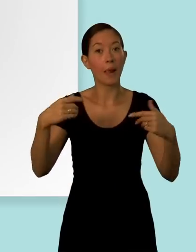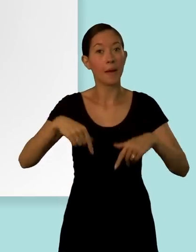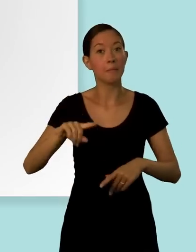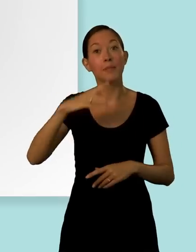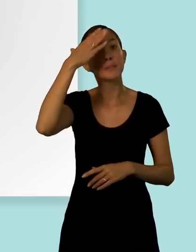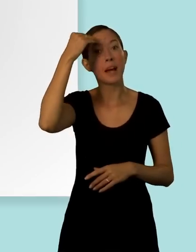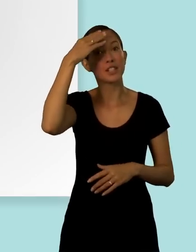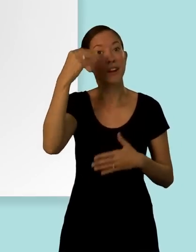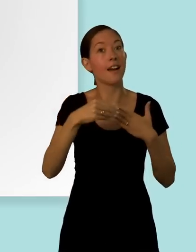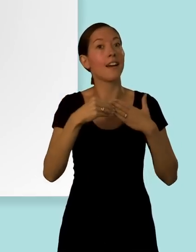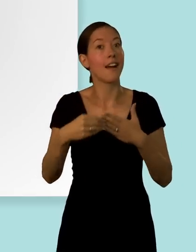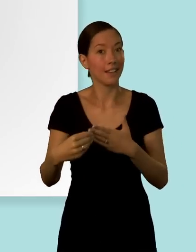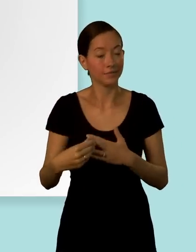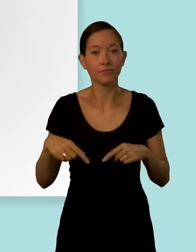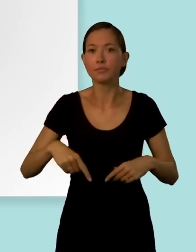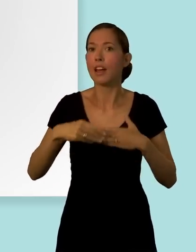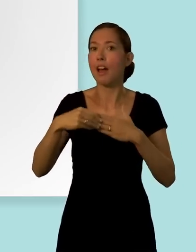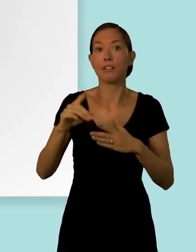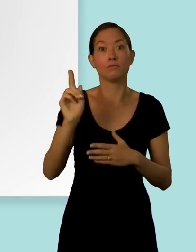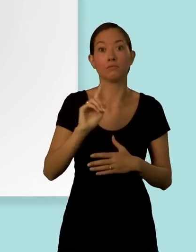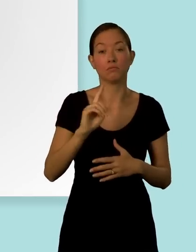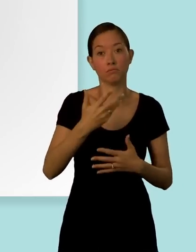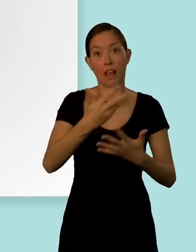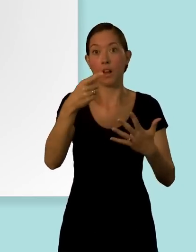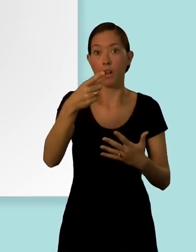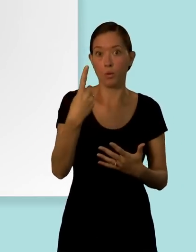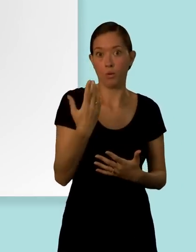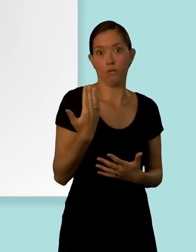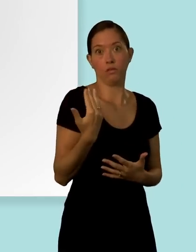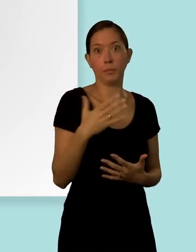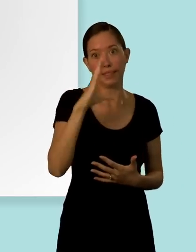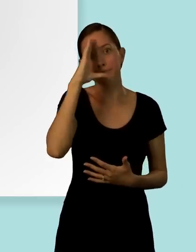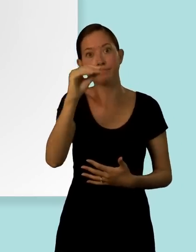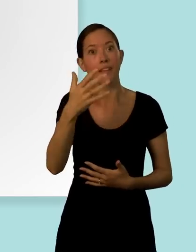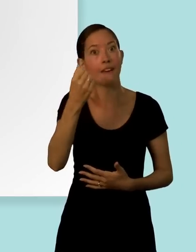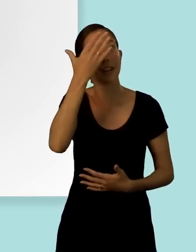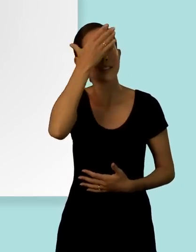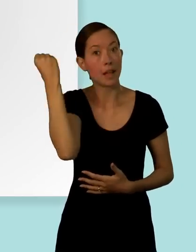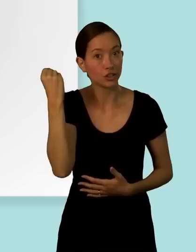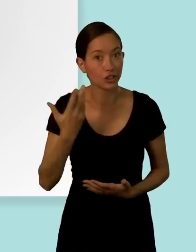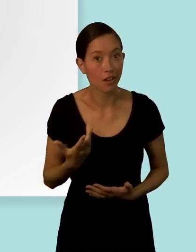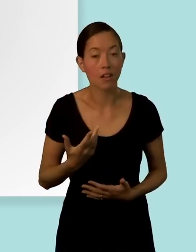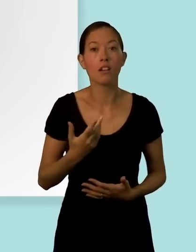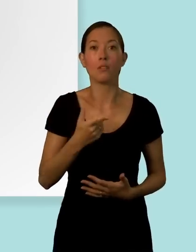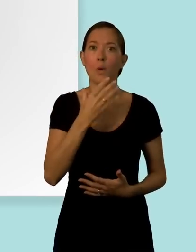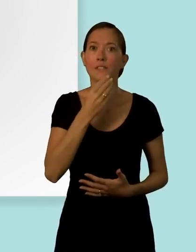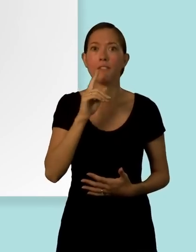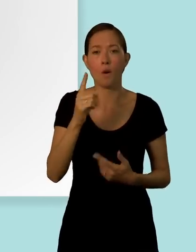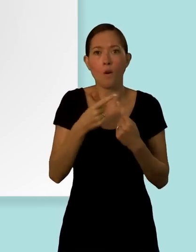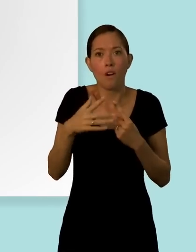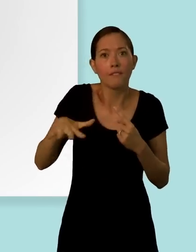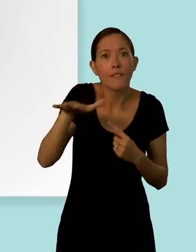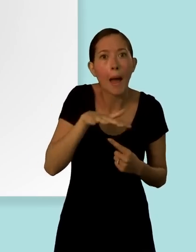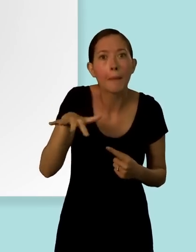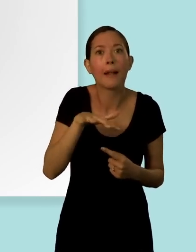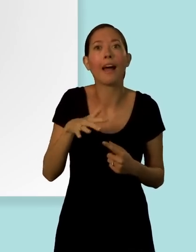Welcome to the Dementia Guide. This guide is for anyone who has recently been told they have dementia. It will also be useful to close family members